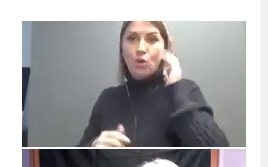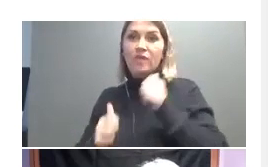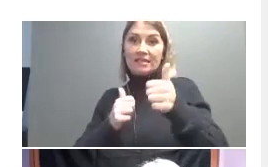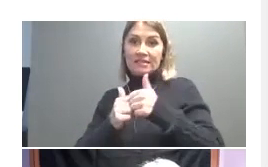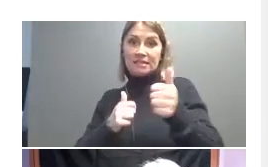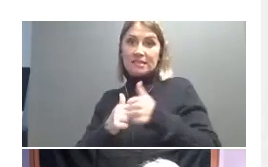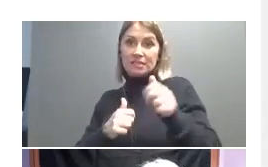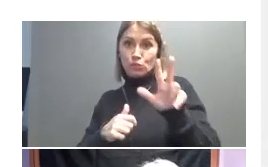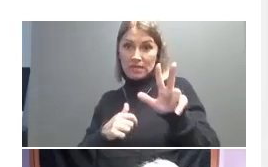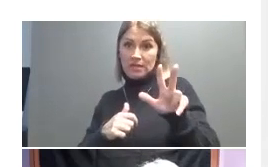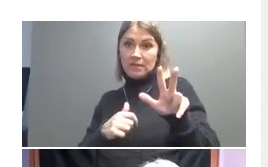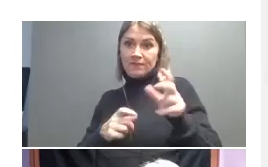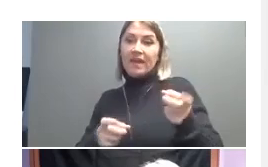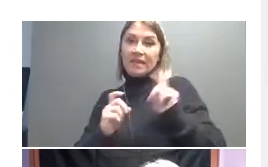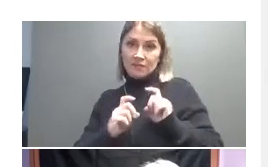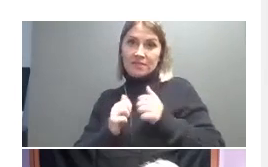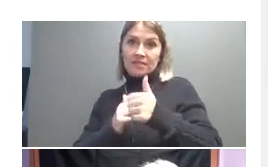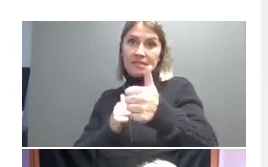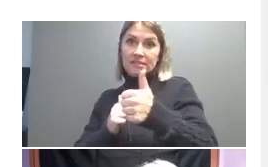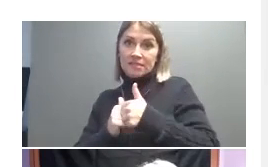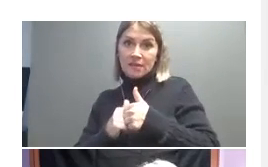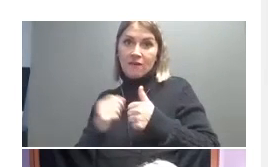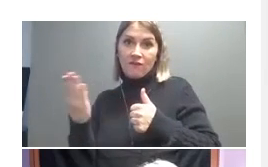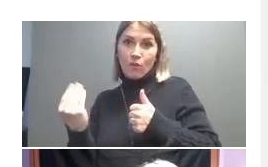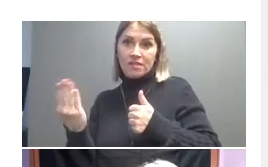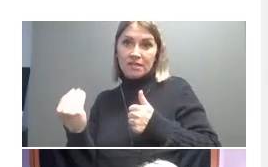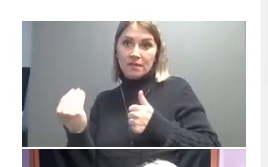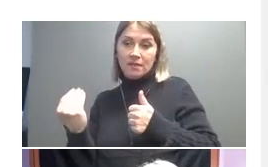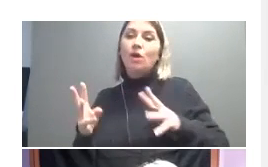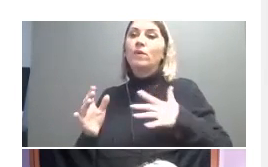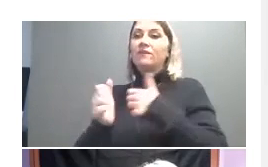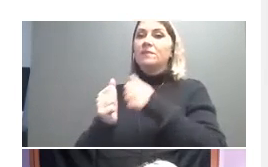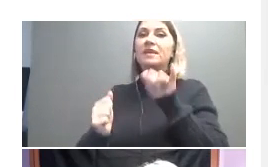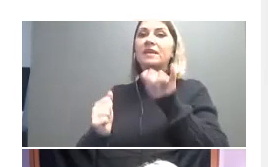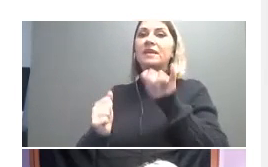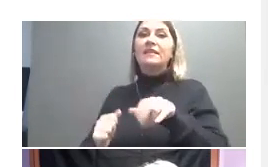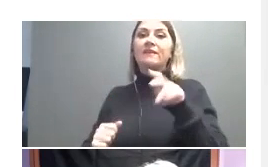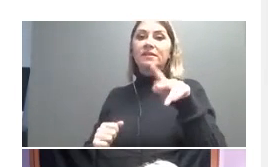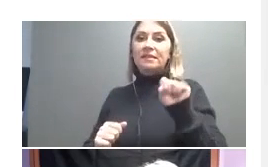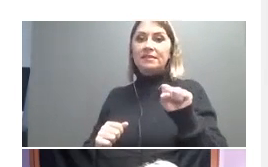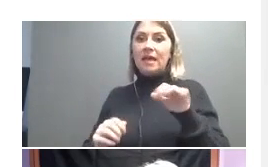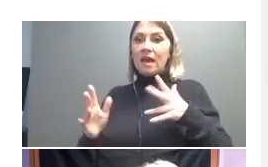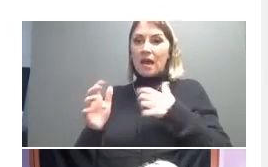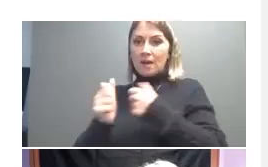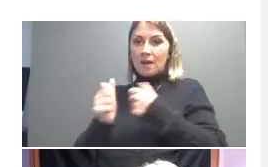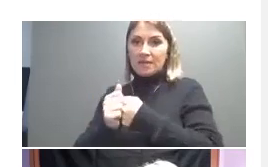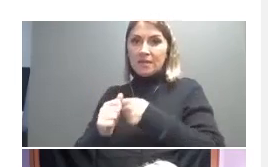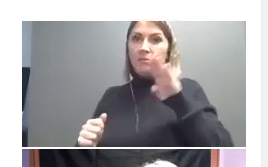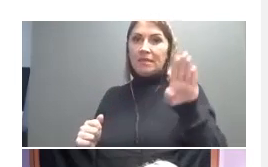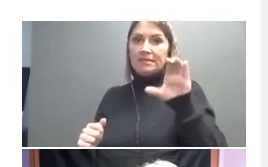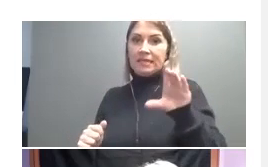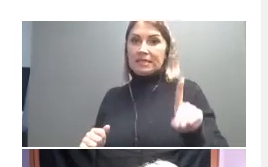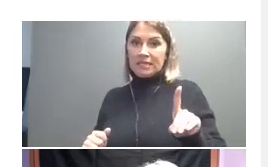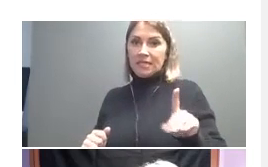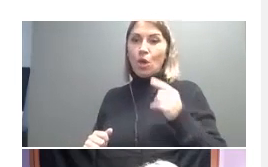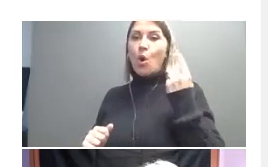so that gives us a distance of 14. Now that we have updated these vertices, we have updated B, C, and D. Only the